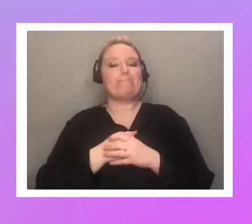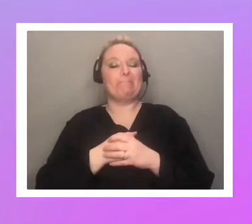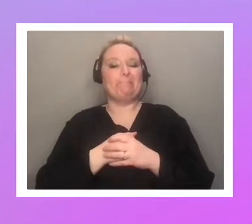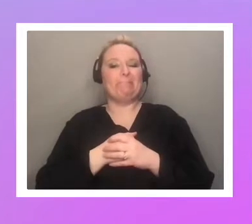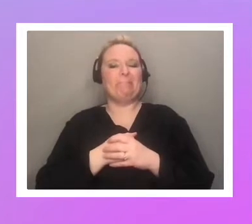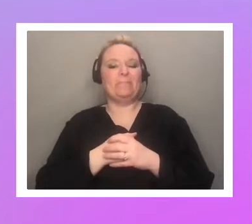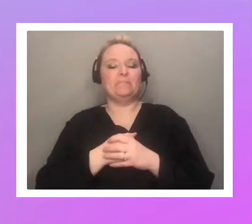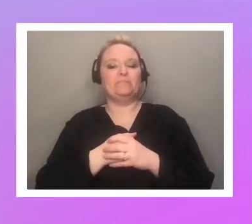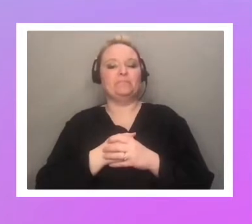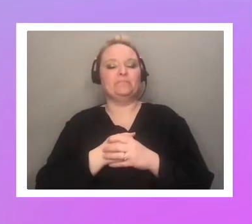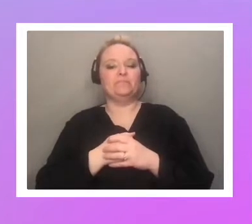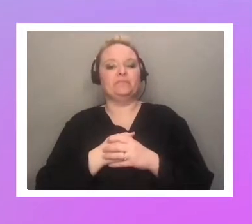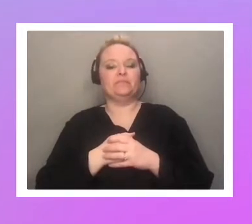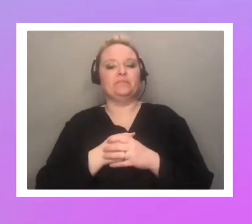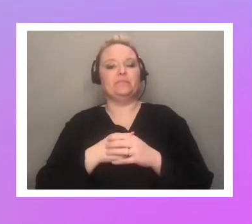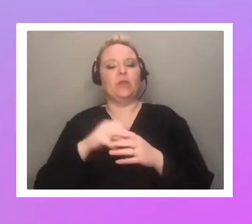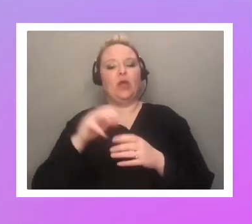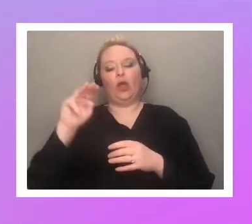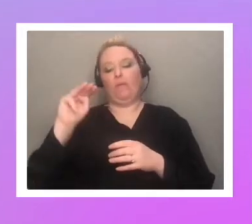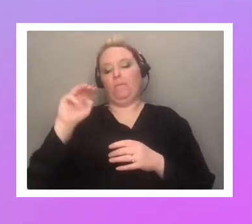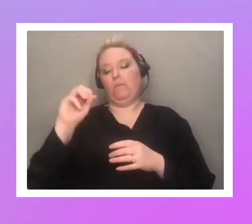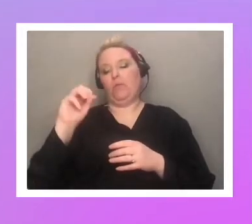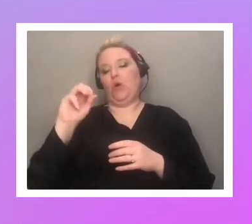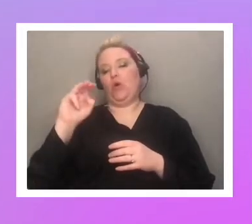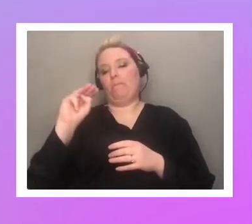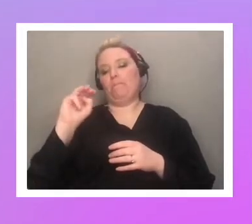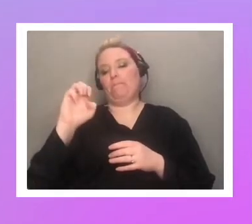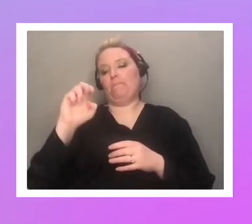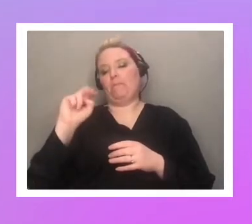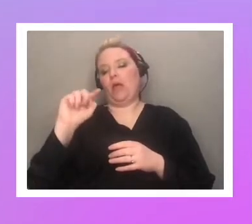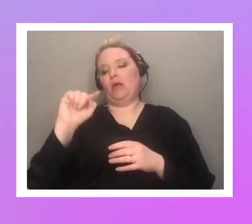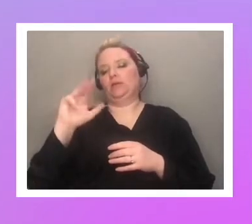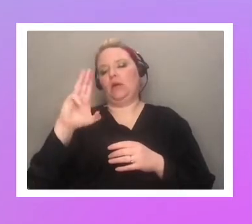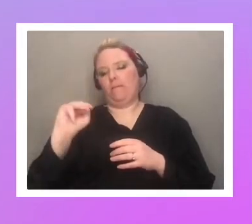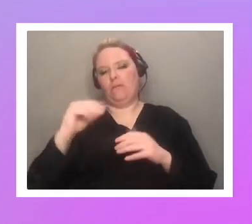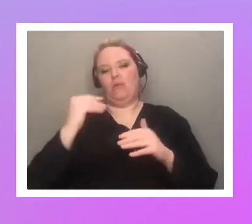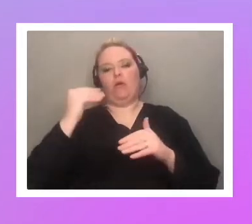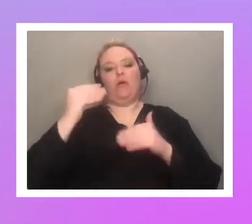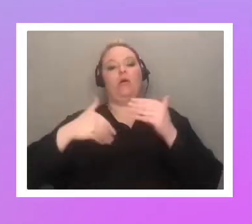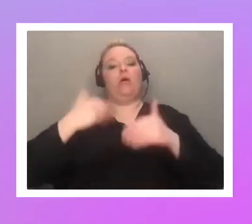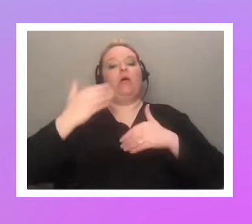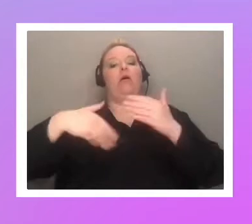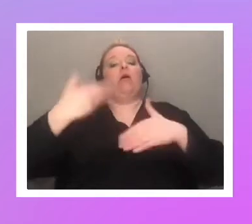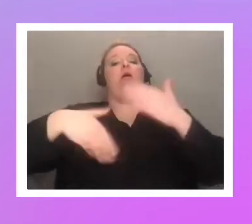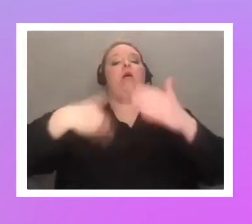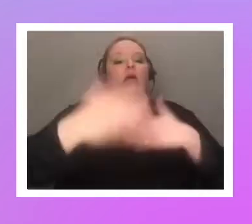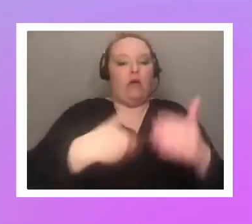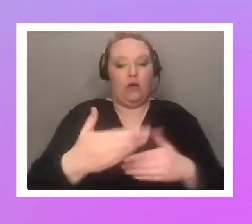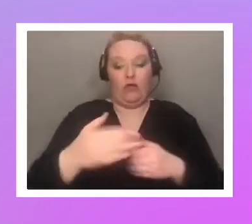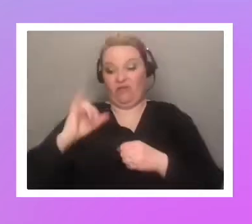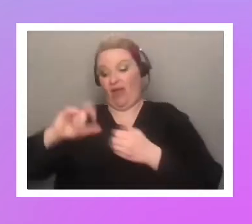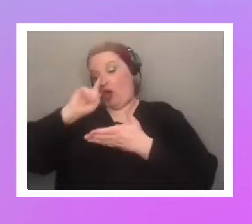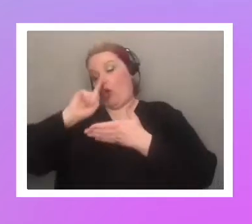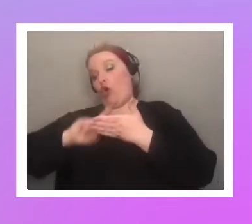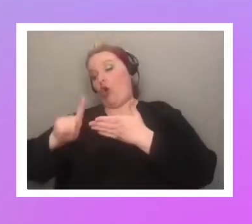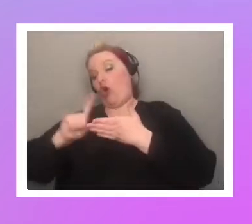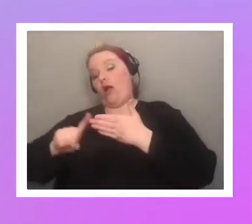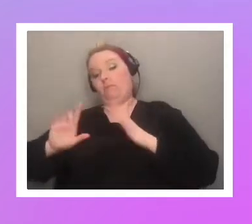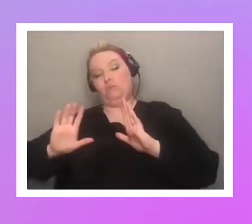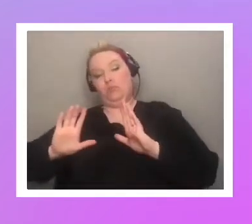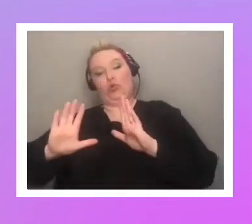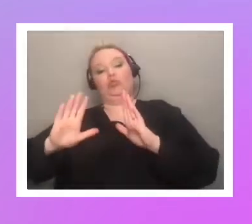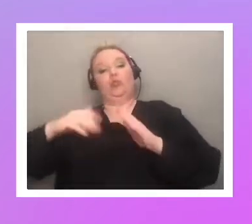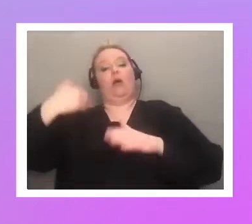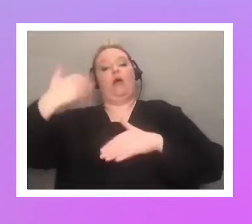So we use momentum of the present audit, the audit that just happened, as a way to